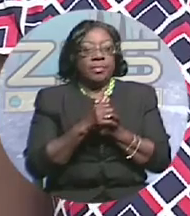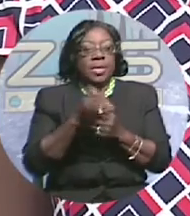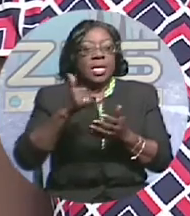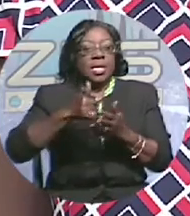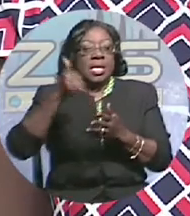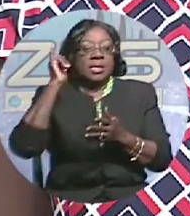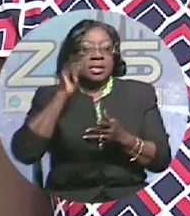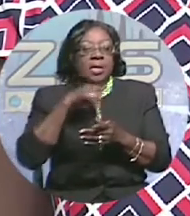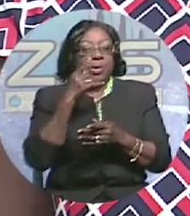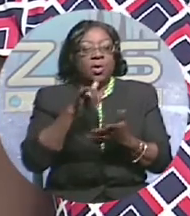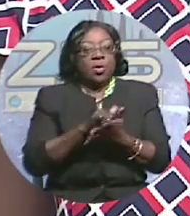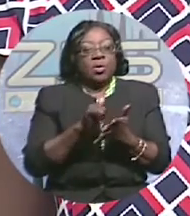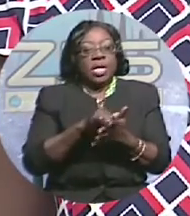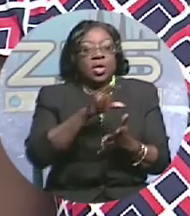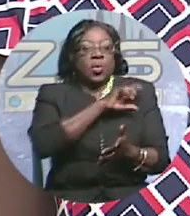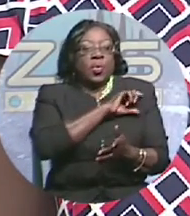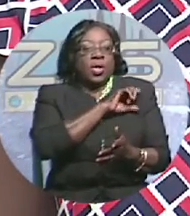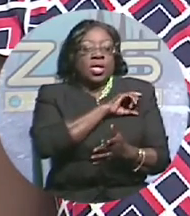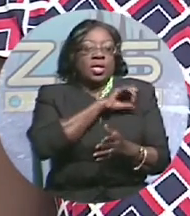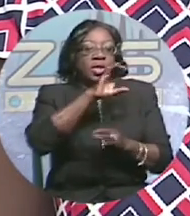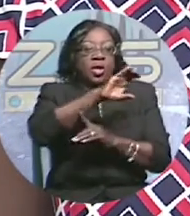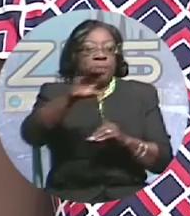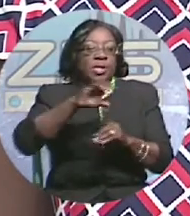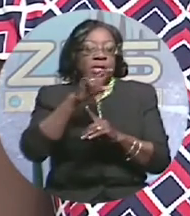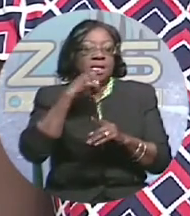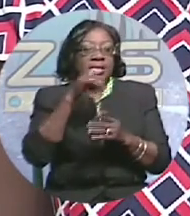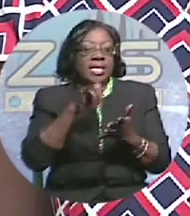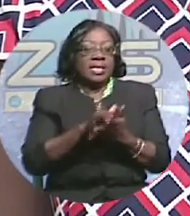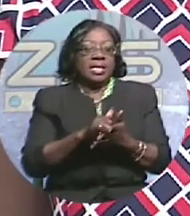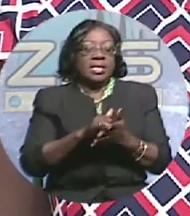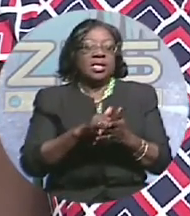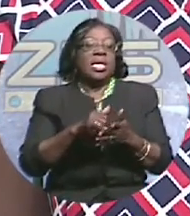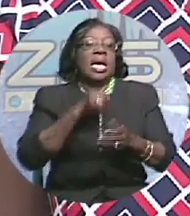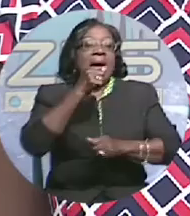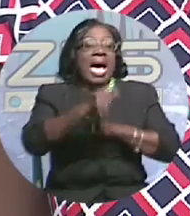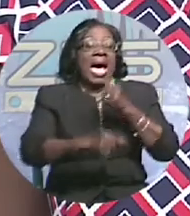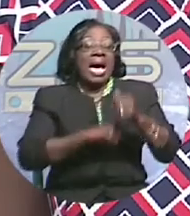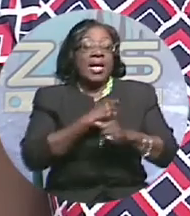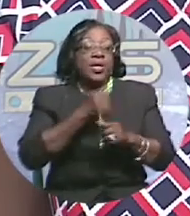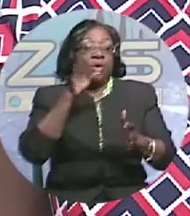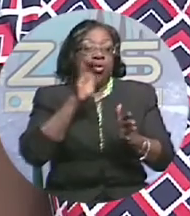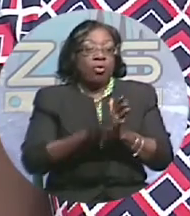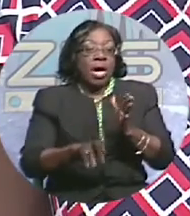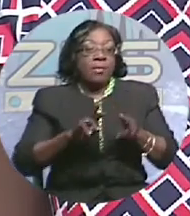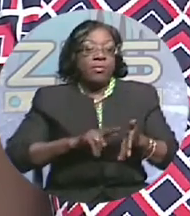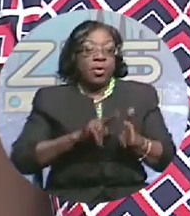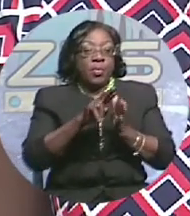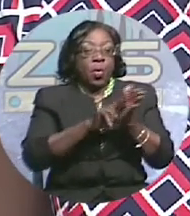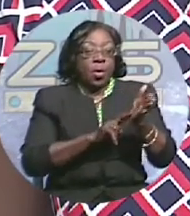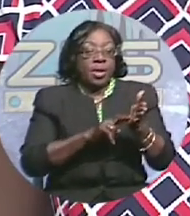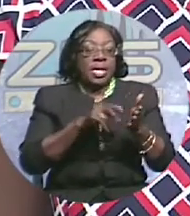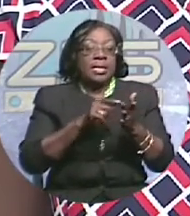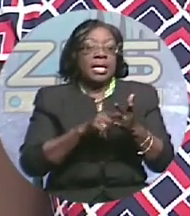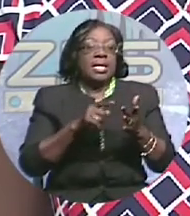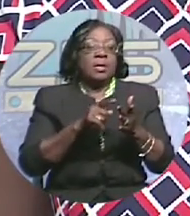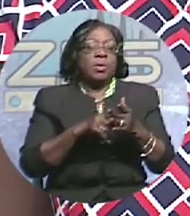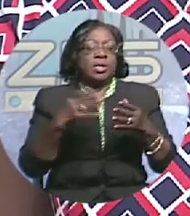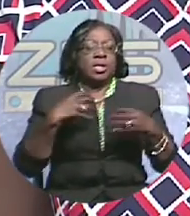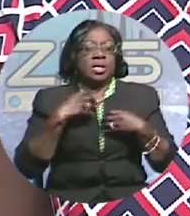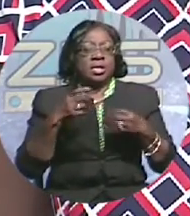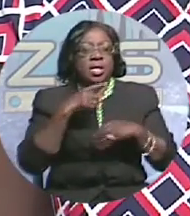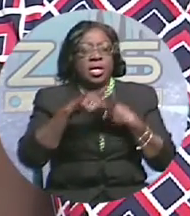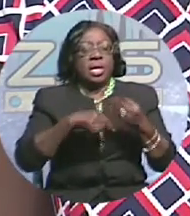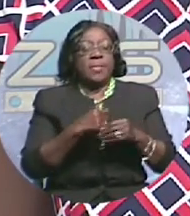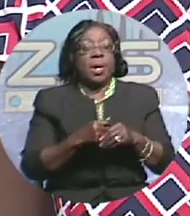Yesterday, we told you that the police commissioner said during his annual crime report that he was concerned about last year's crime figures. Well, tonight,